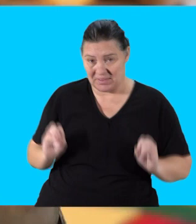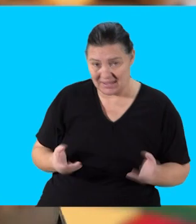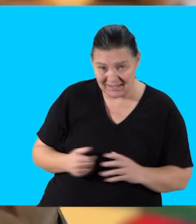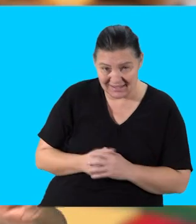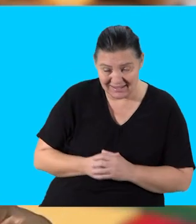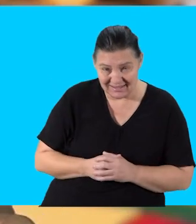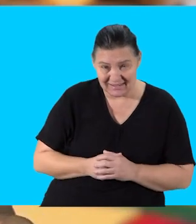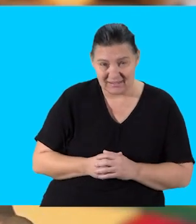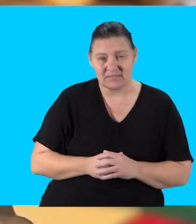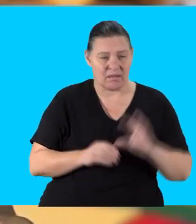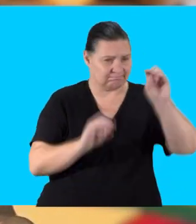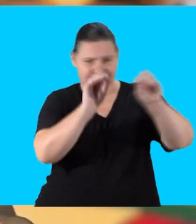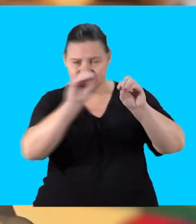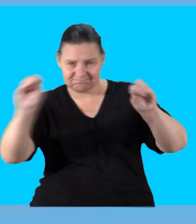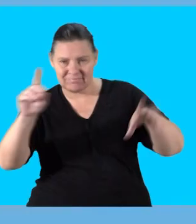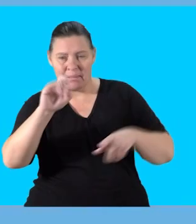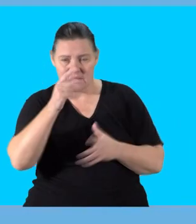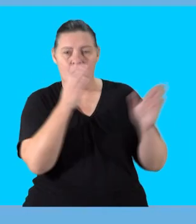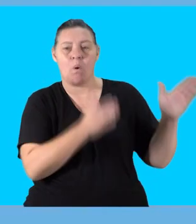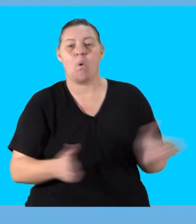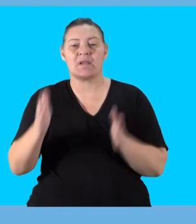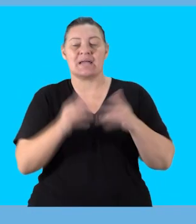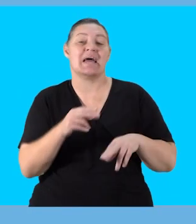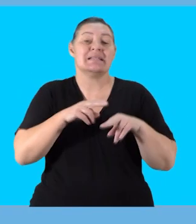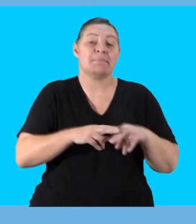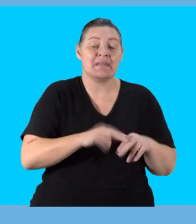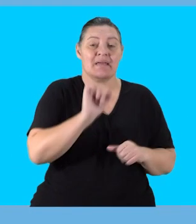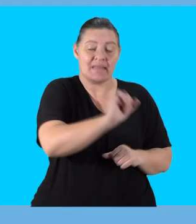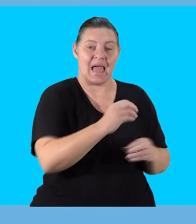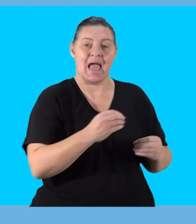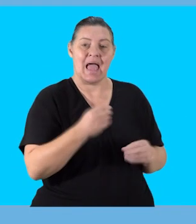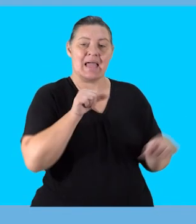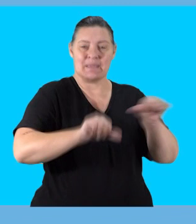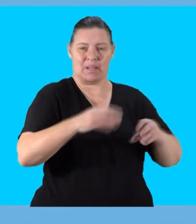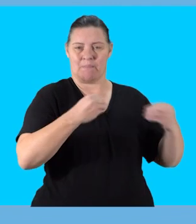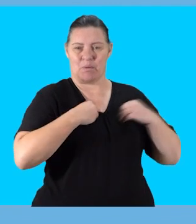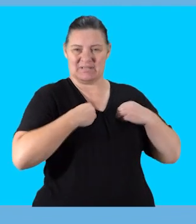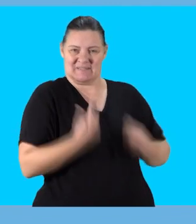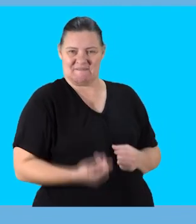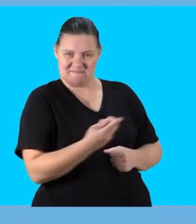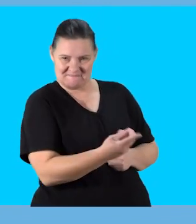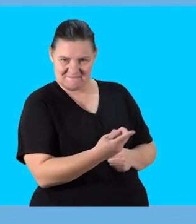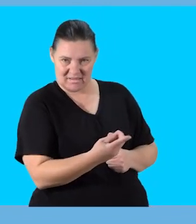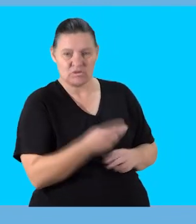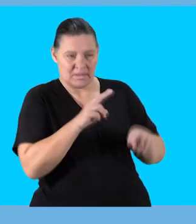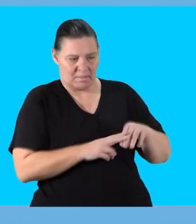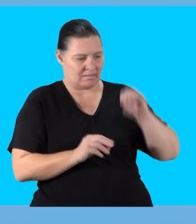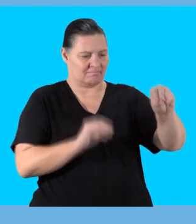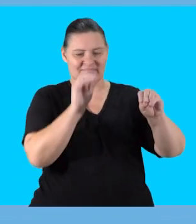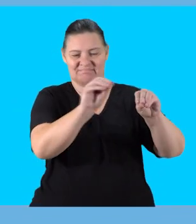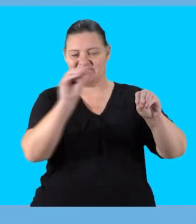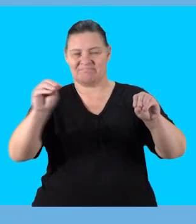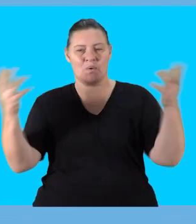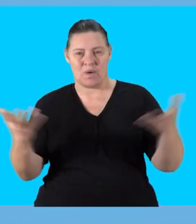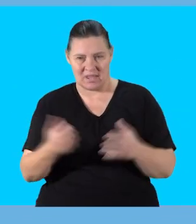may have not known. And then these elements are organized in terms of their chemical properties. Now, in the